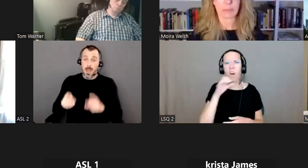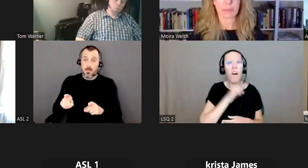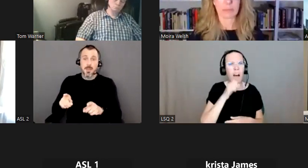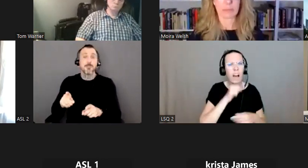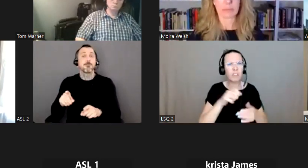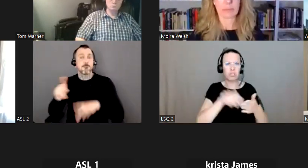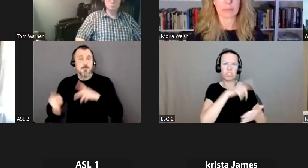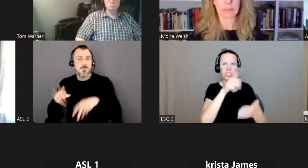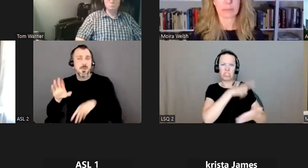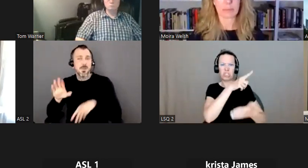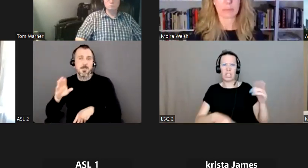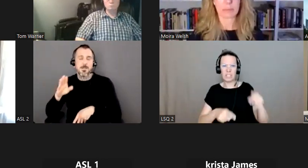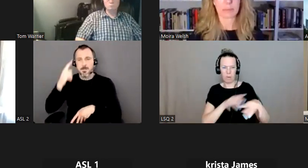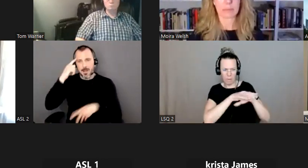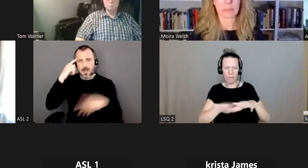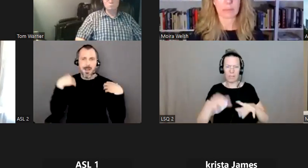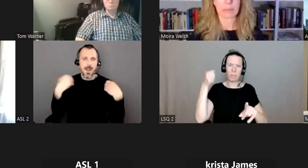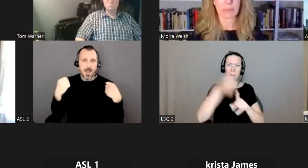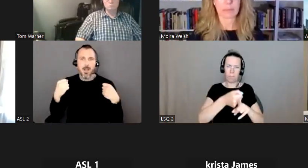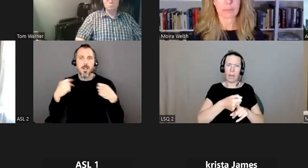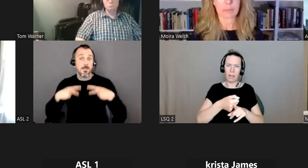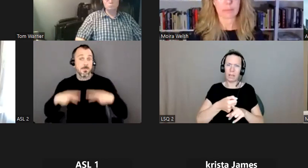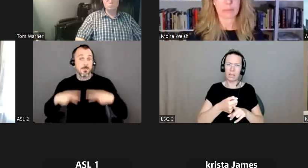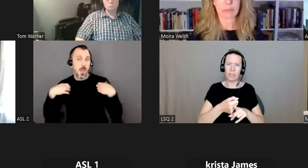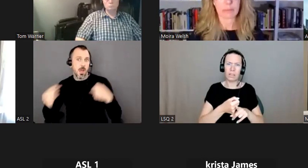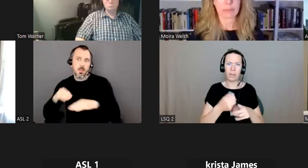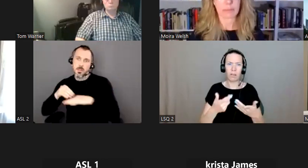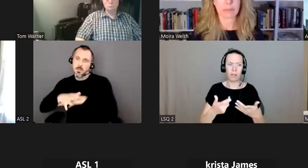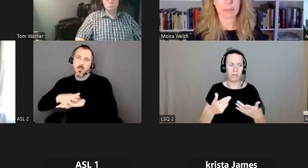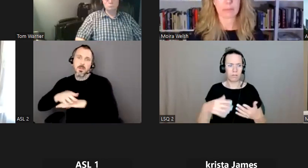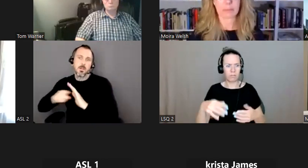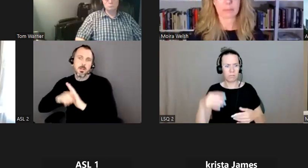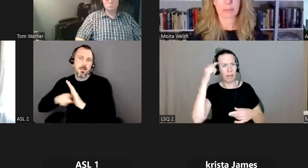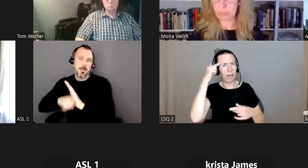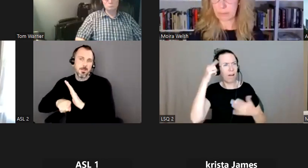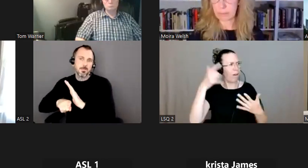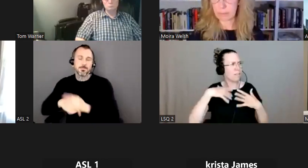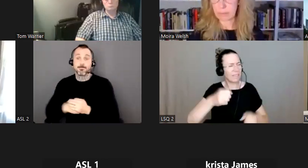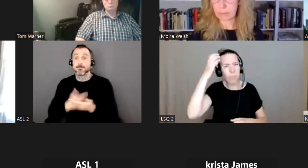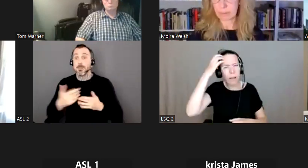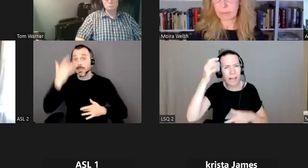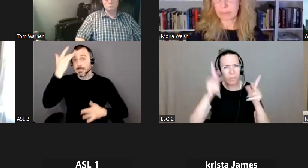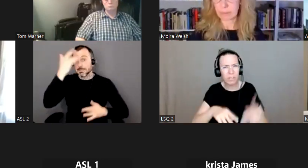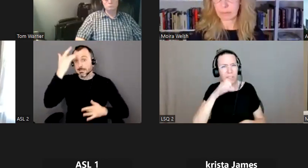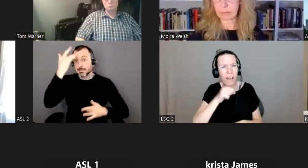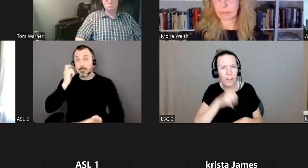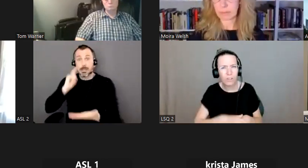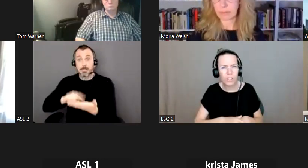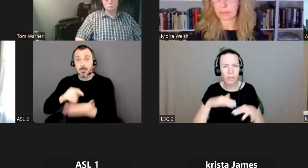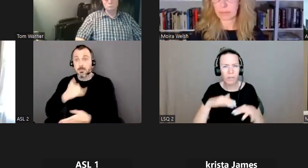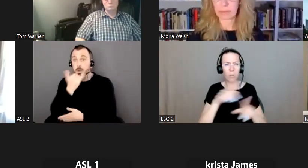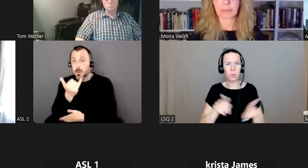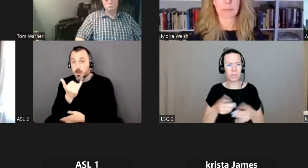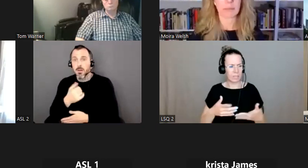you know, through things like limiting access to healthcare, compromising or misdiagnosing and not providing the kinds